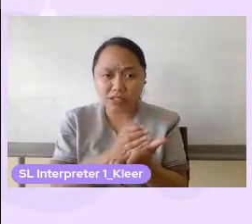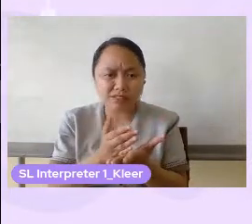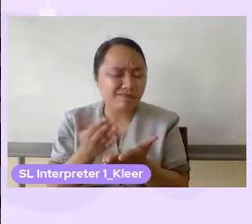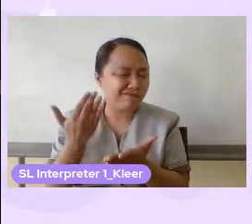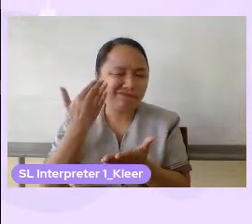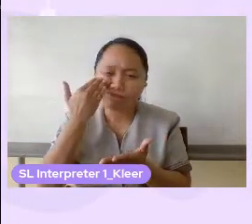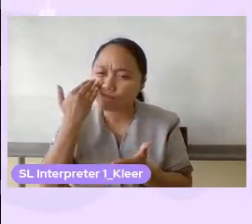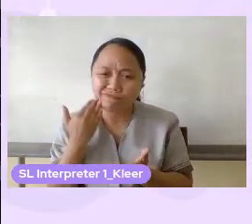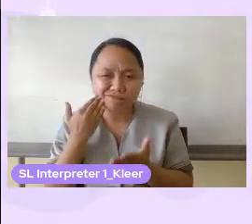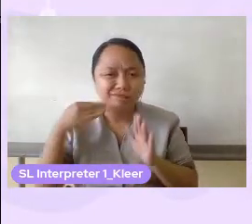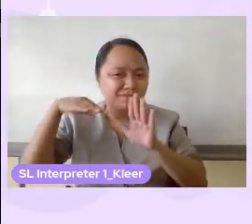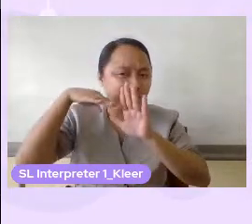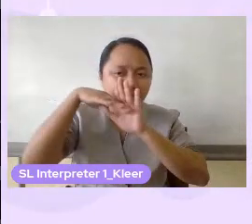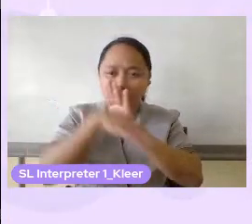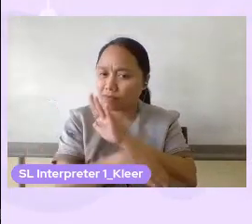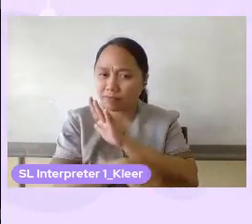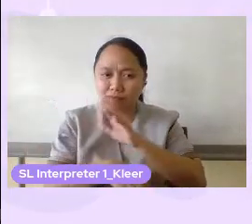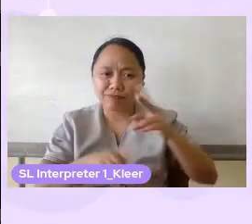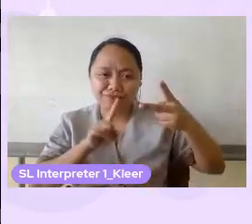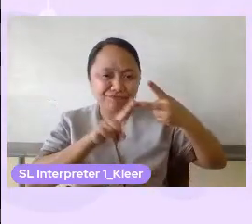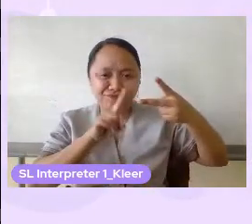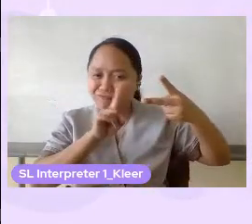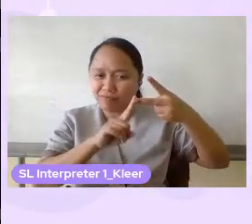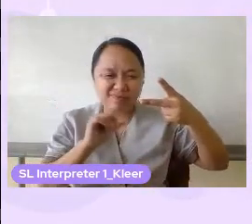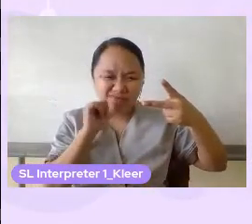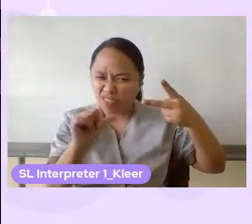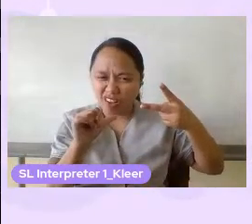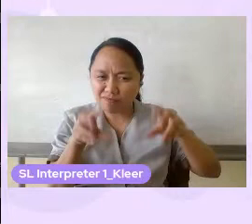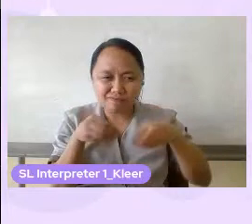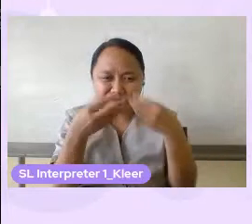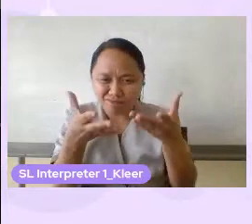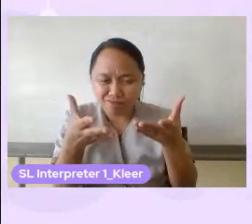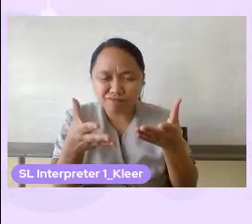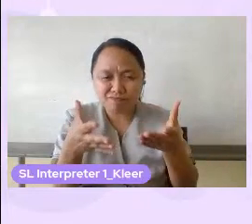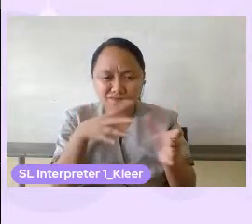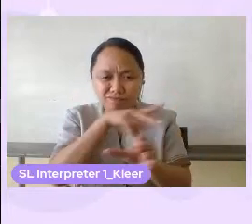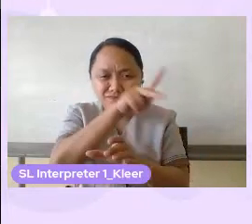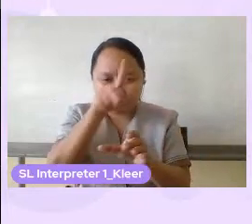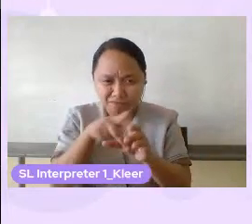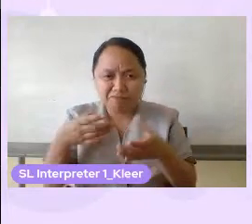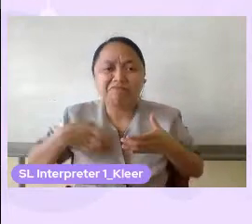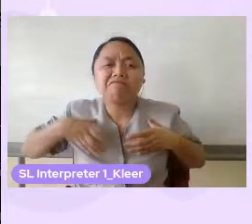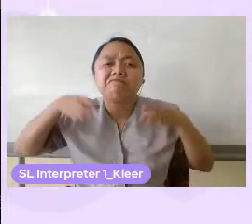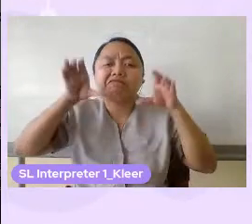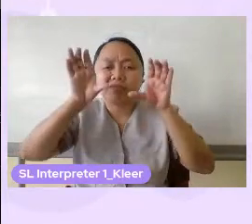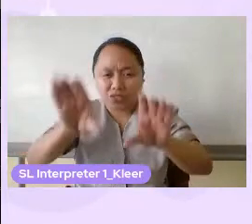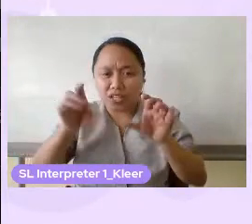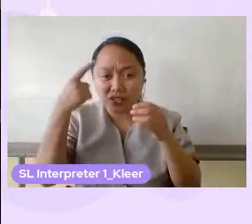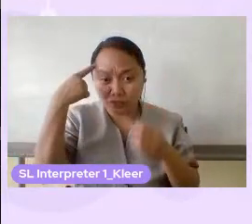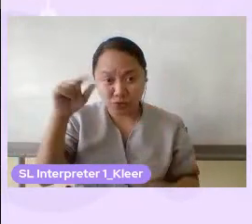Kaya hindi po nabibigyan ng participation ang kababaihan kasi hindi rin sila